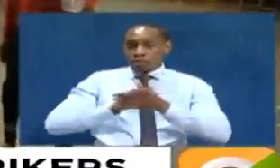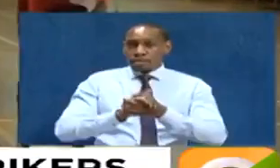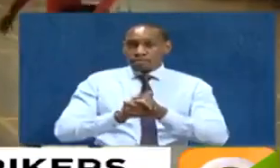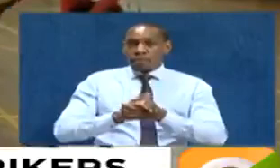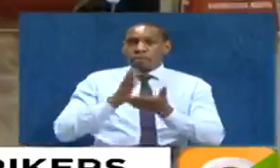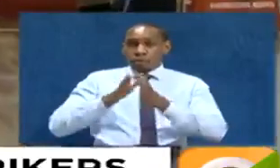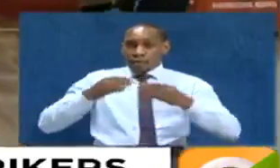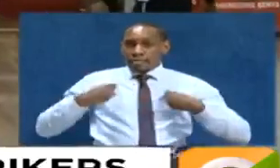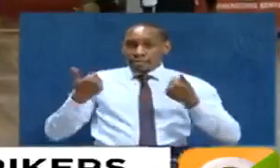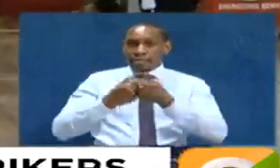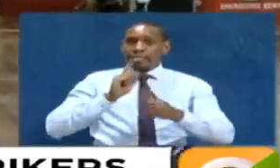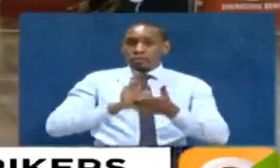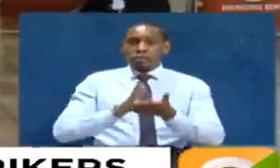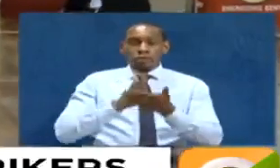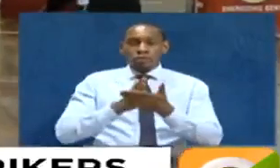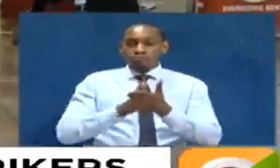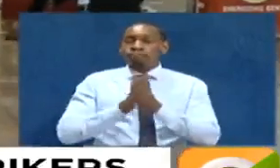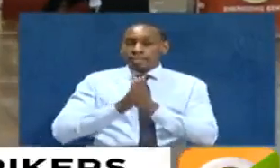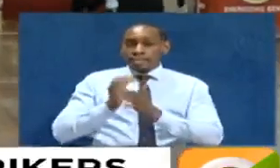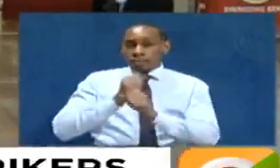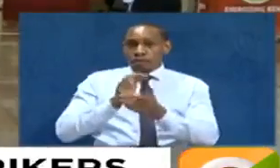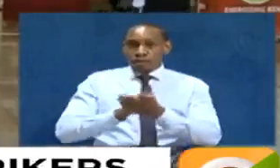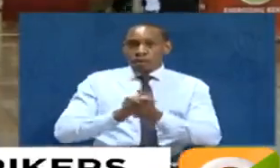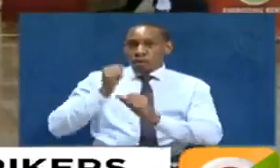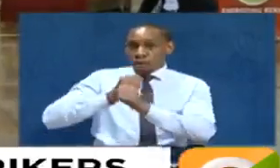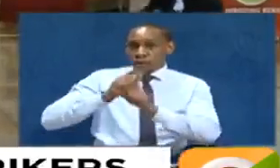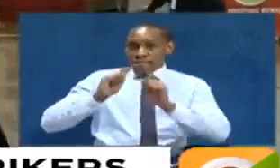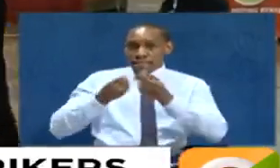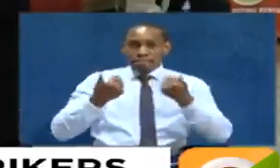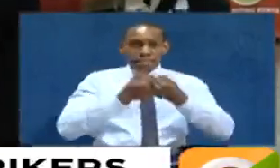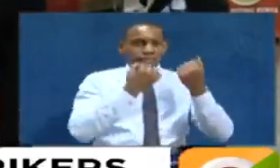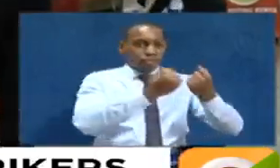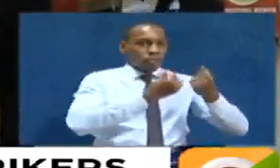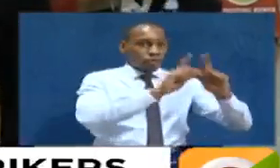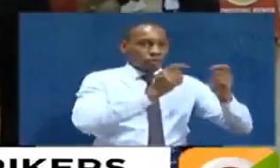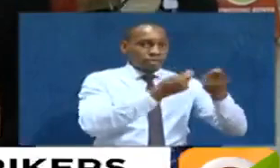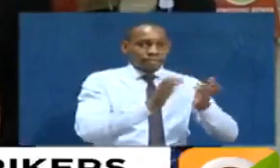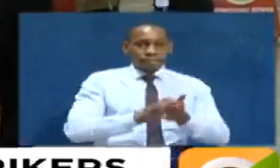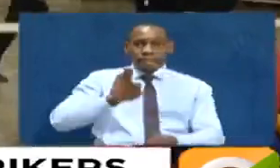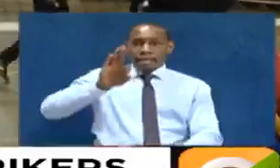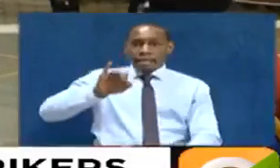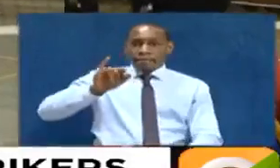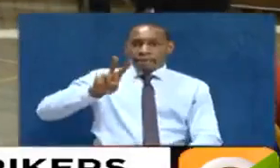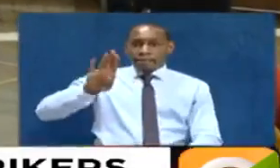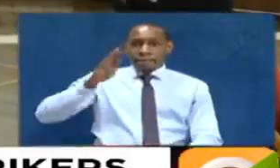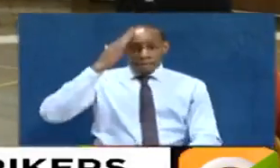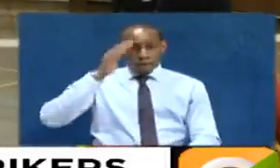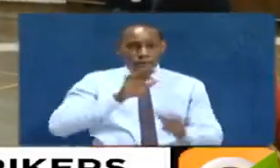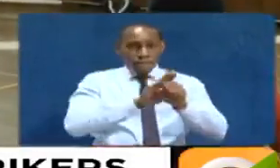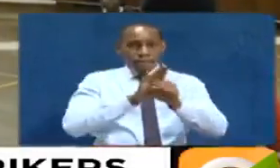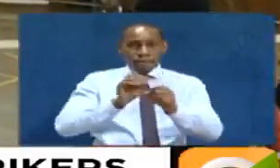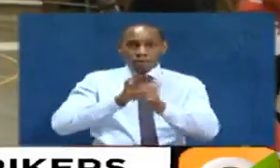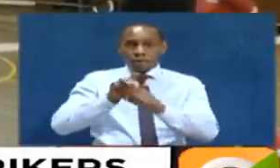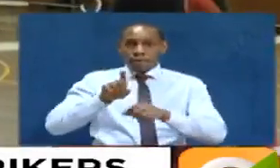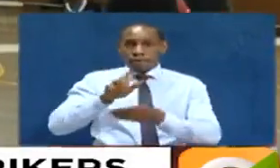relish the challenge, saying this is what they love doing, shaping an underdog to take on giants of the game. FIVB is aware of the rising numbers